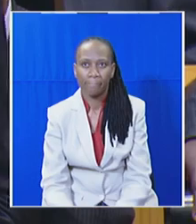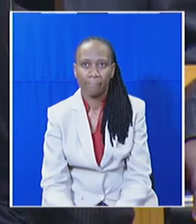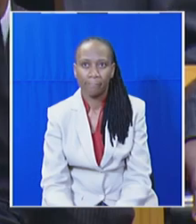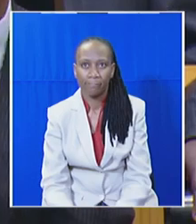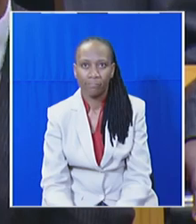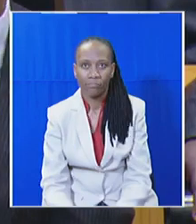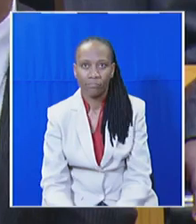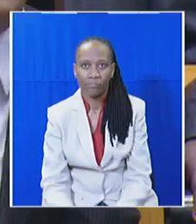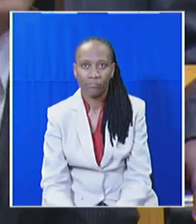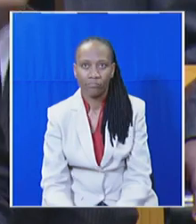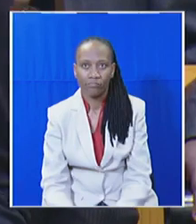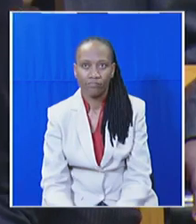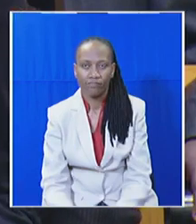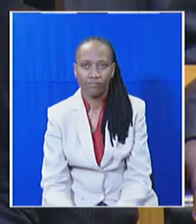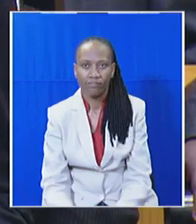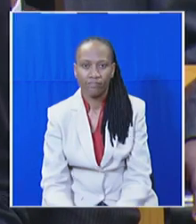Honorable President,